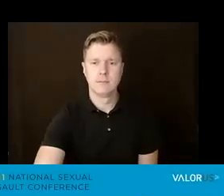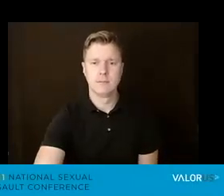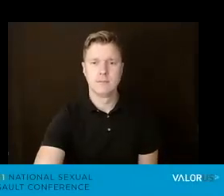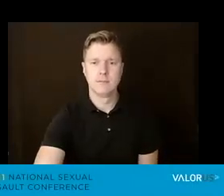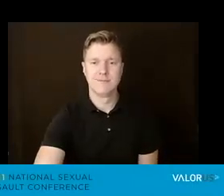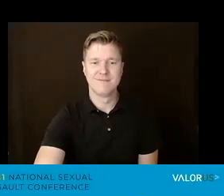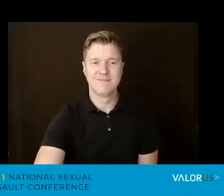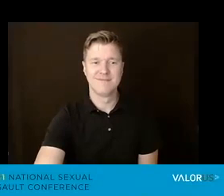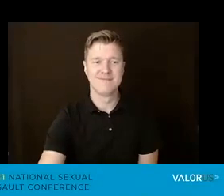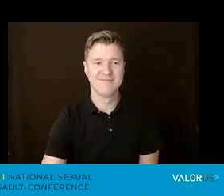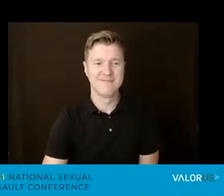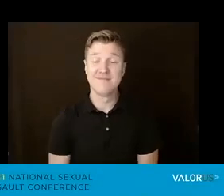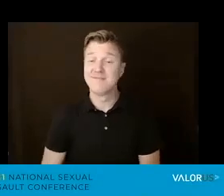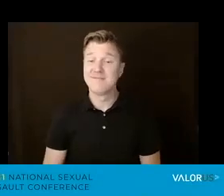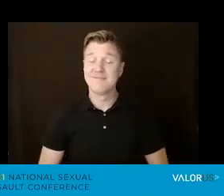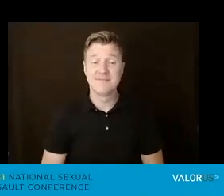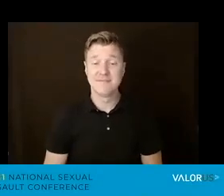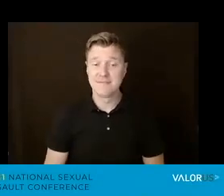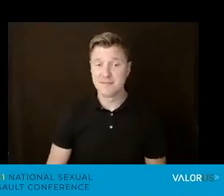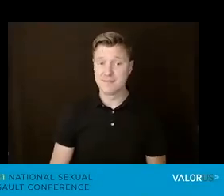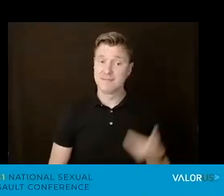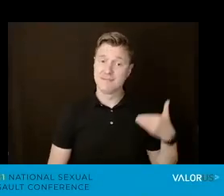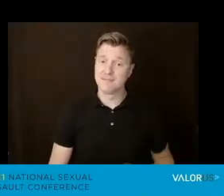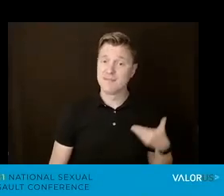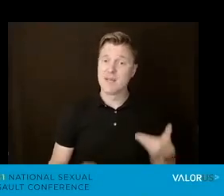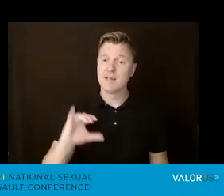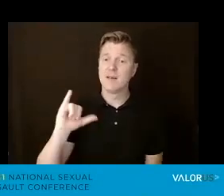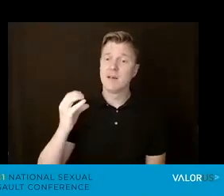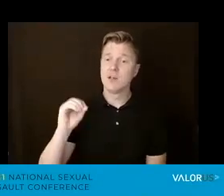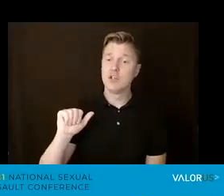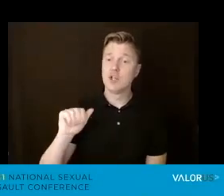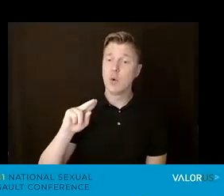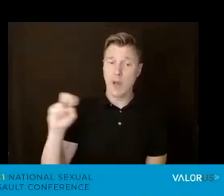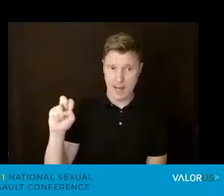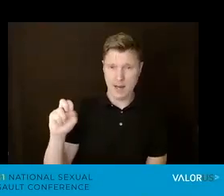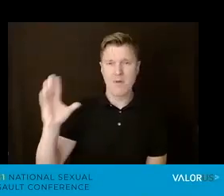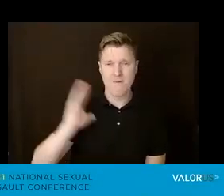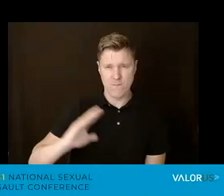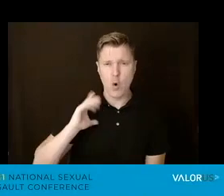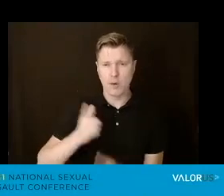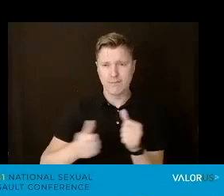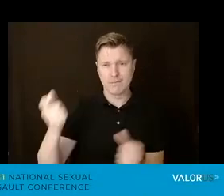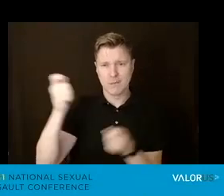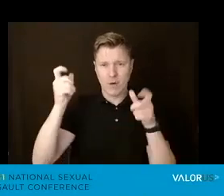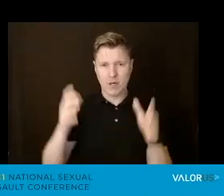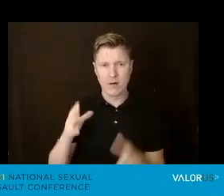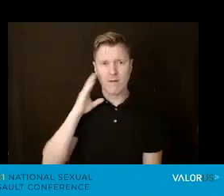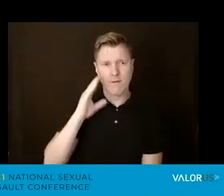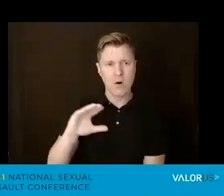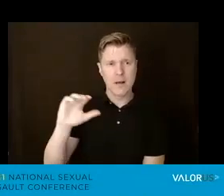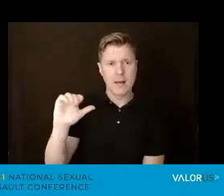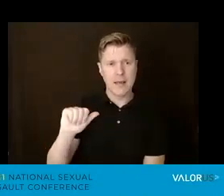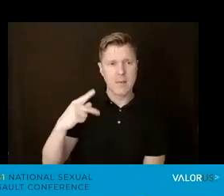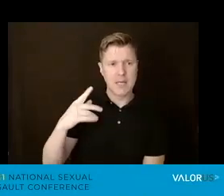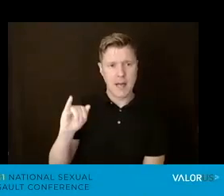Great. So my name is Joanne Alcantara. I'm the former executive director for API Chaya.